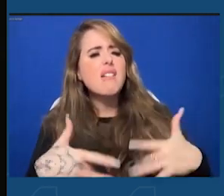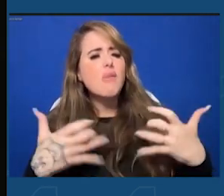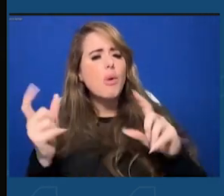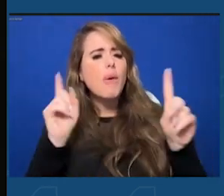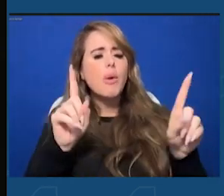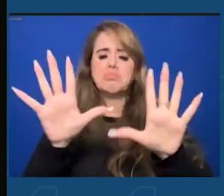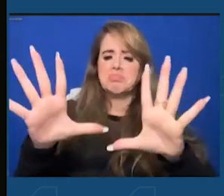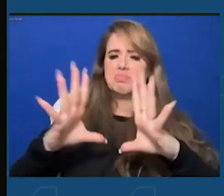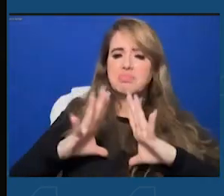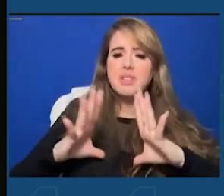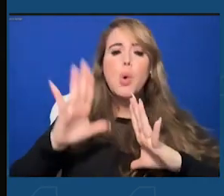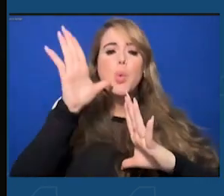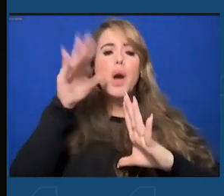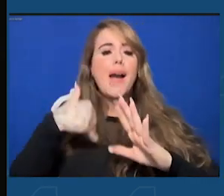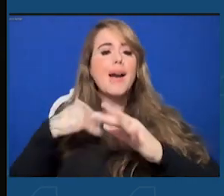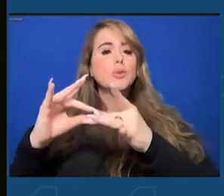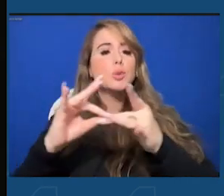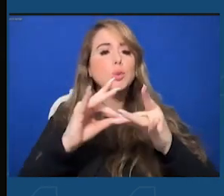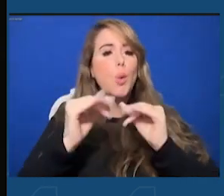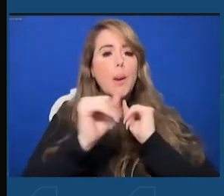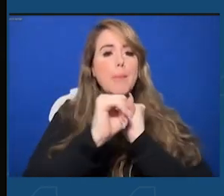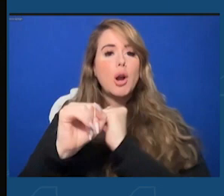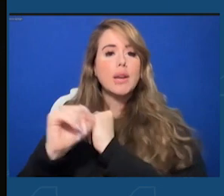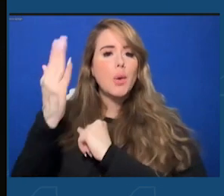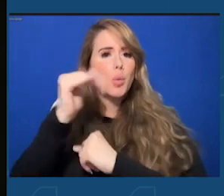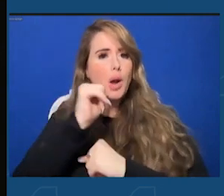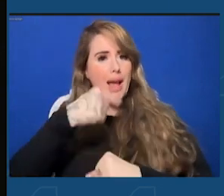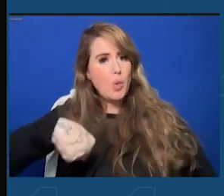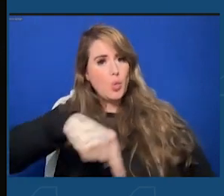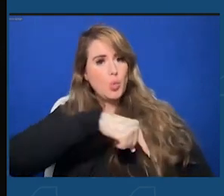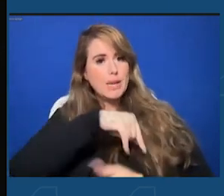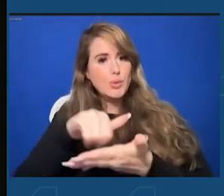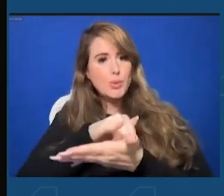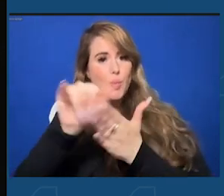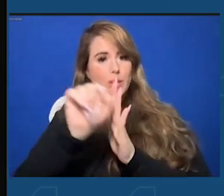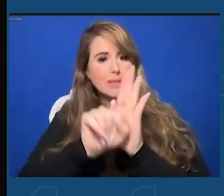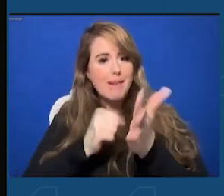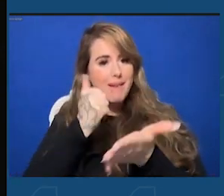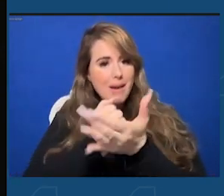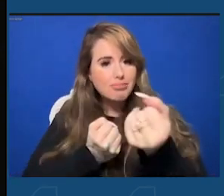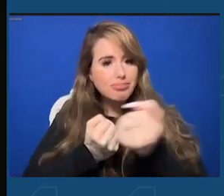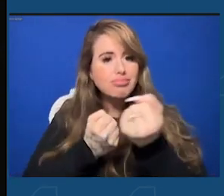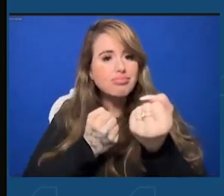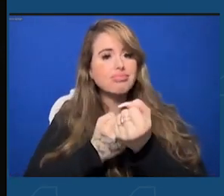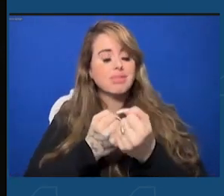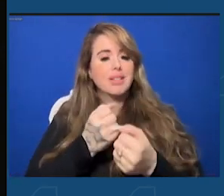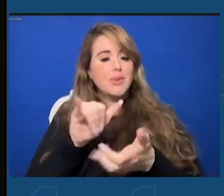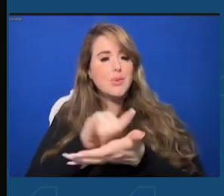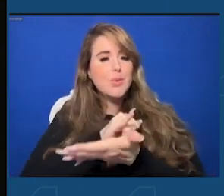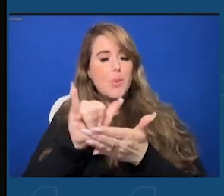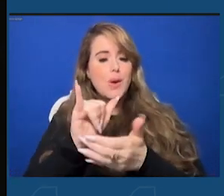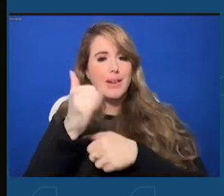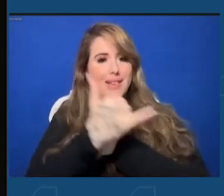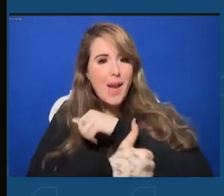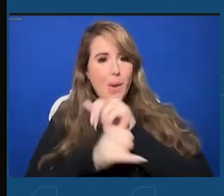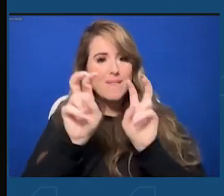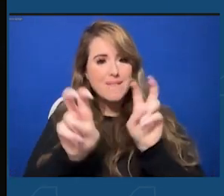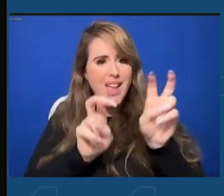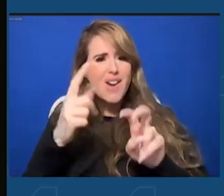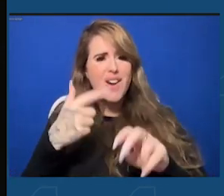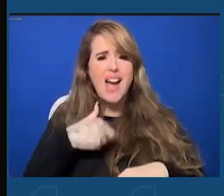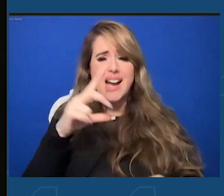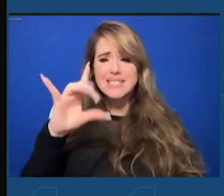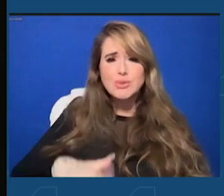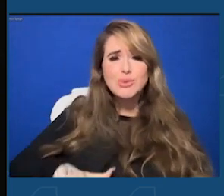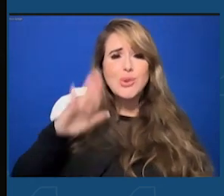joint marketing. Why aren't we, as a state, helping promote your county fairs? Where I grew up, went to the fair, all